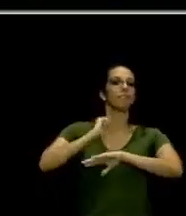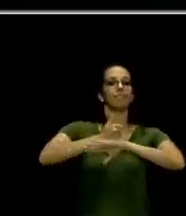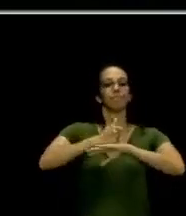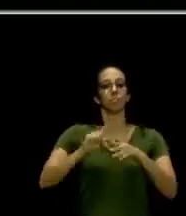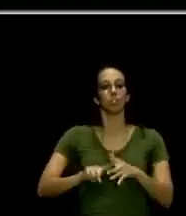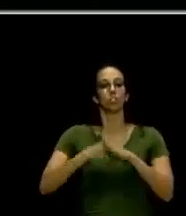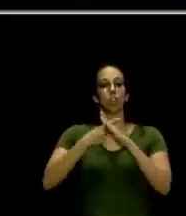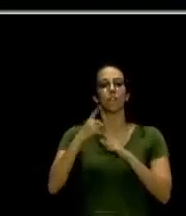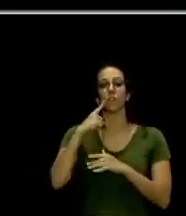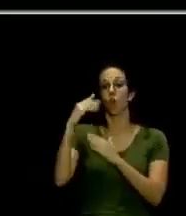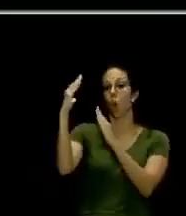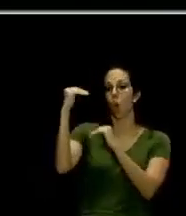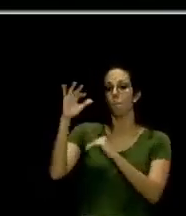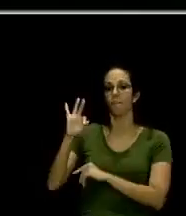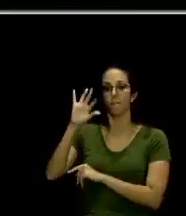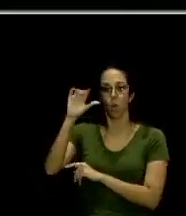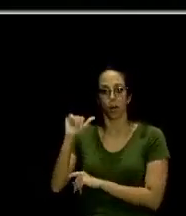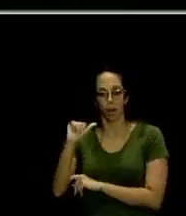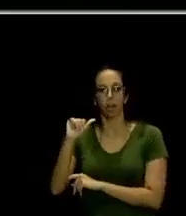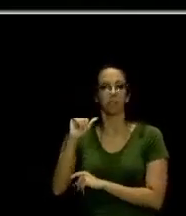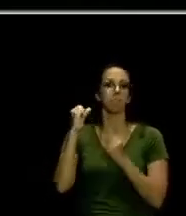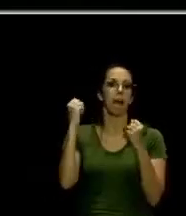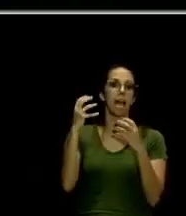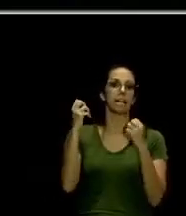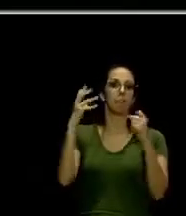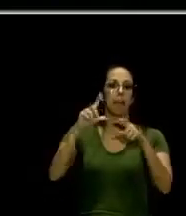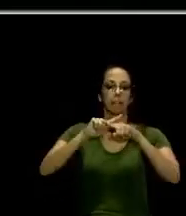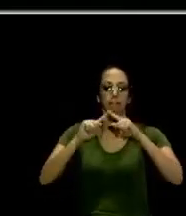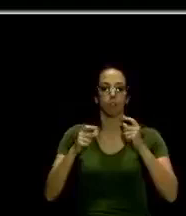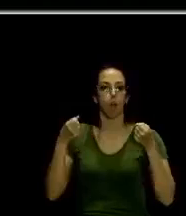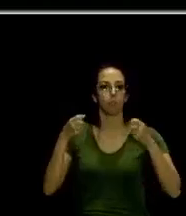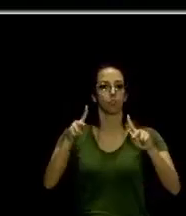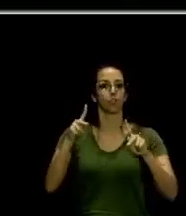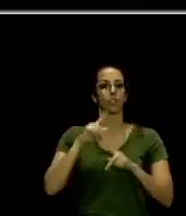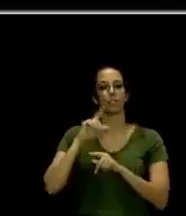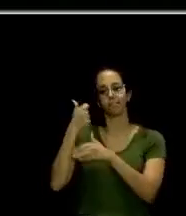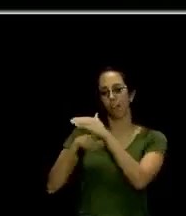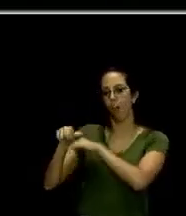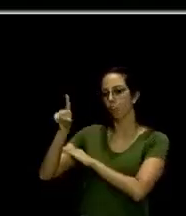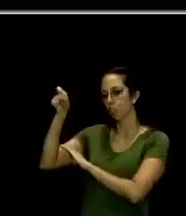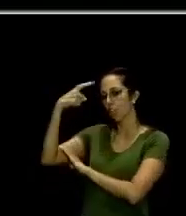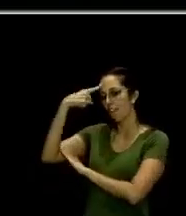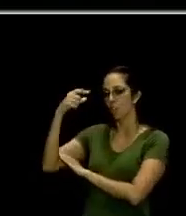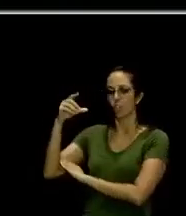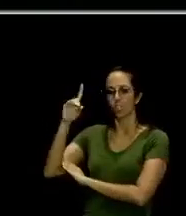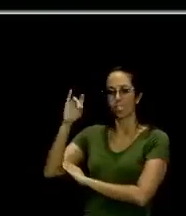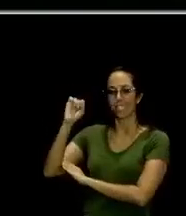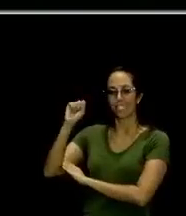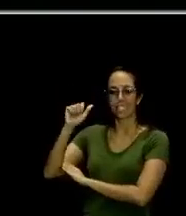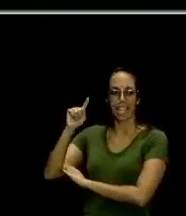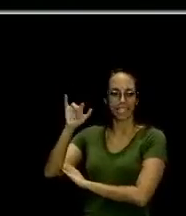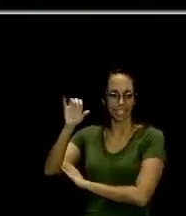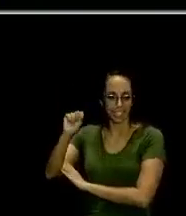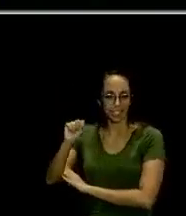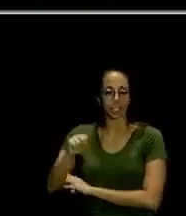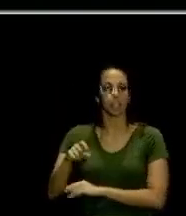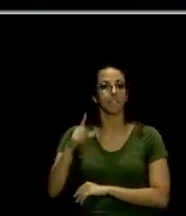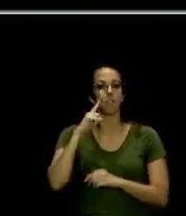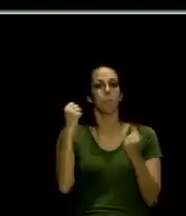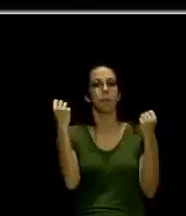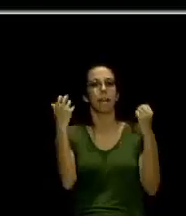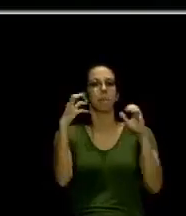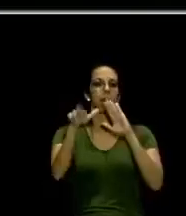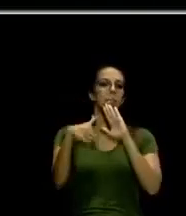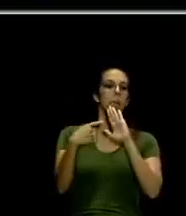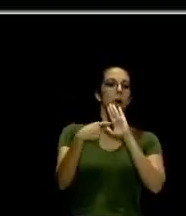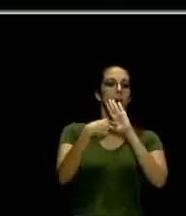pathway to possibilities, which is spearheaded by First Lady Casey DeSantis and acts as an intentional and holistic programmatic model to